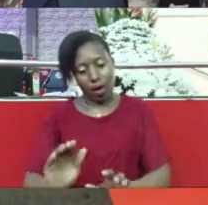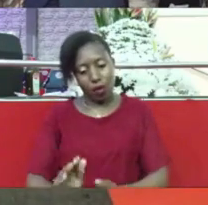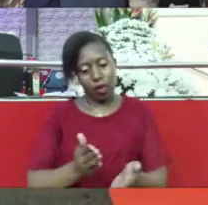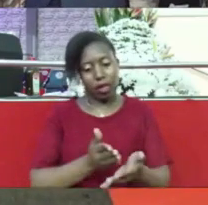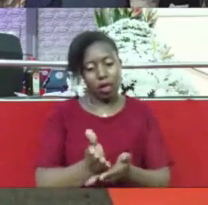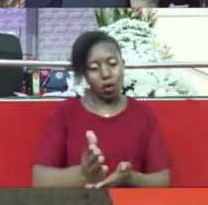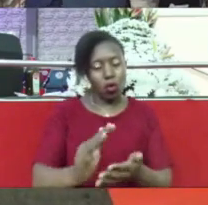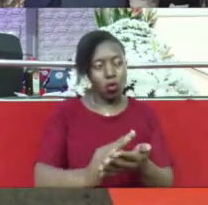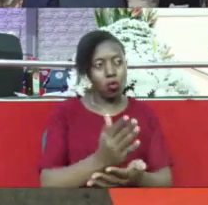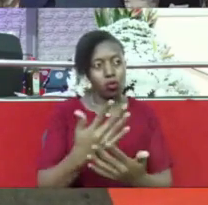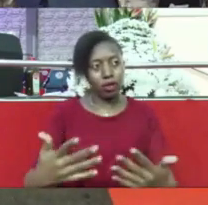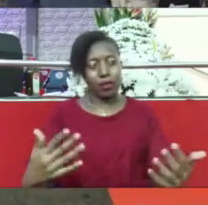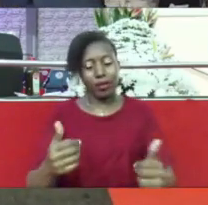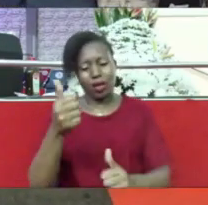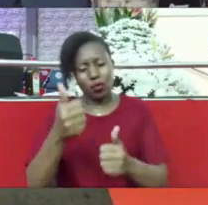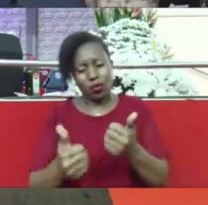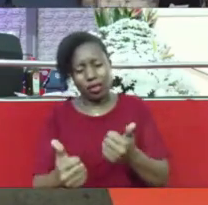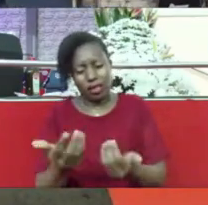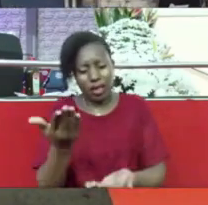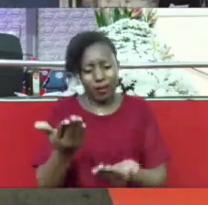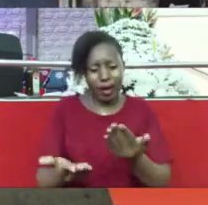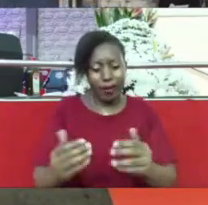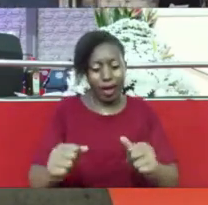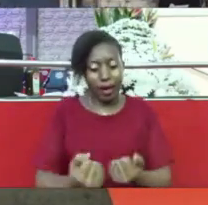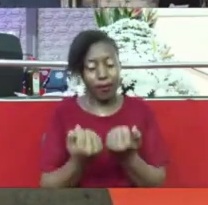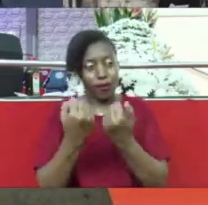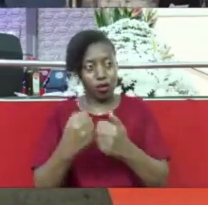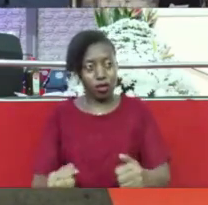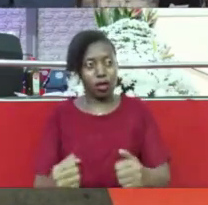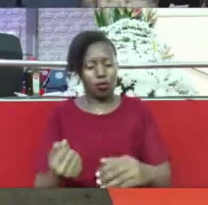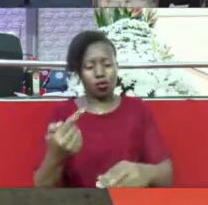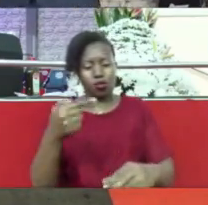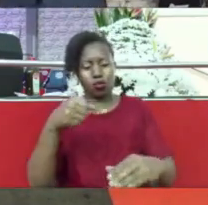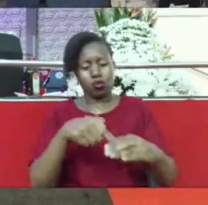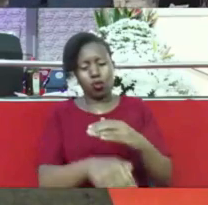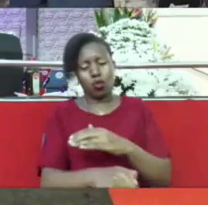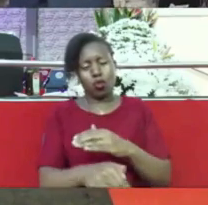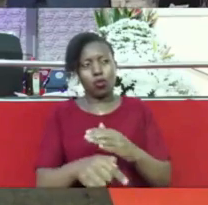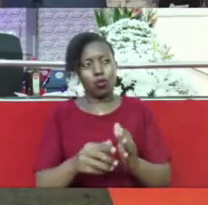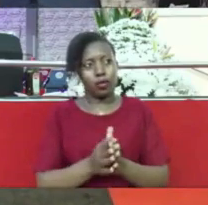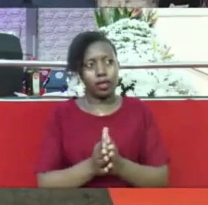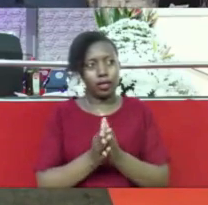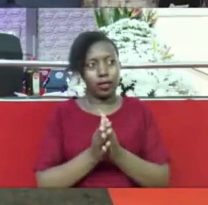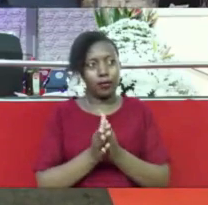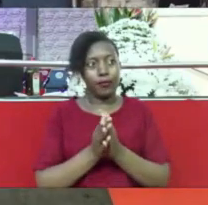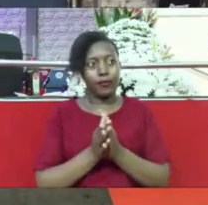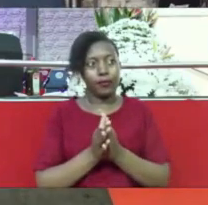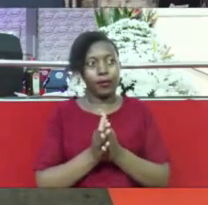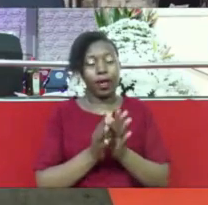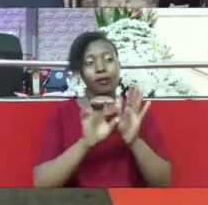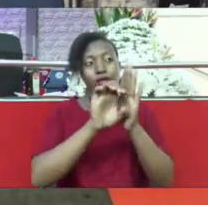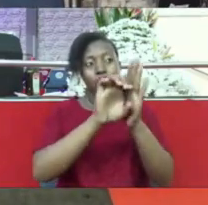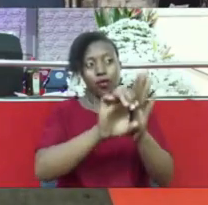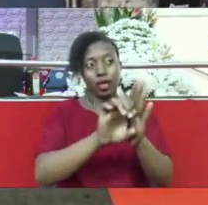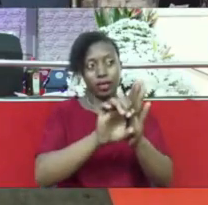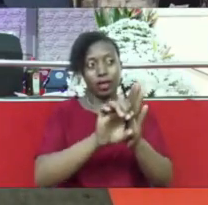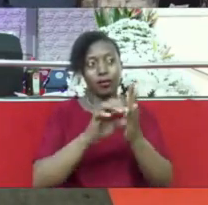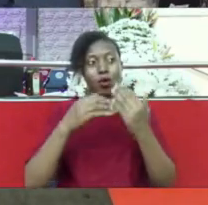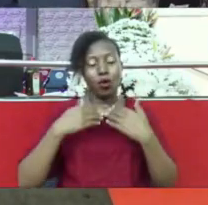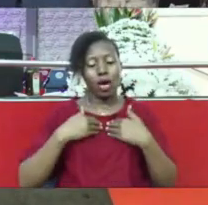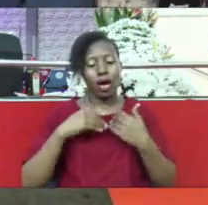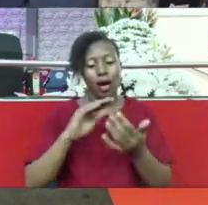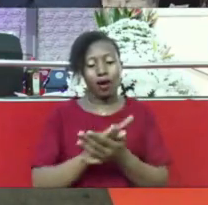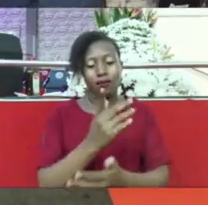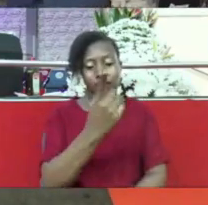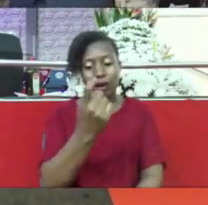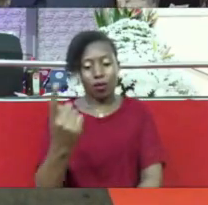is almost impossible to go through it. Ni kupenyeza kwenye kitu ambacho sio rahisi sana kupenyeza. For example, there are some worms.